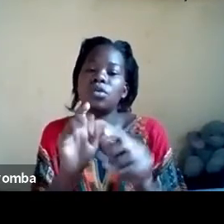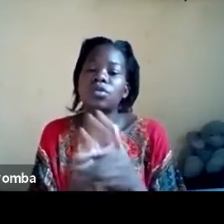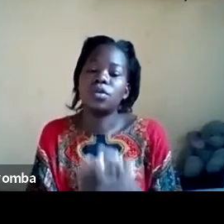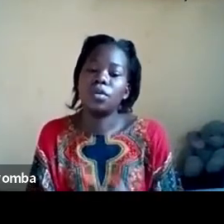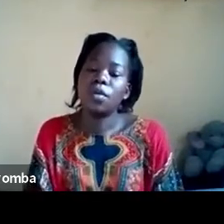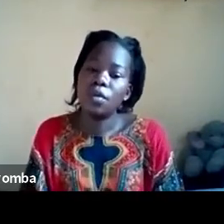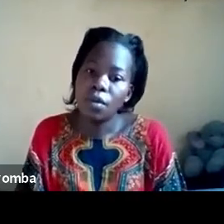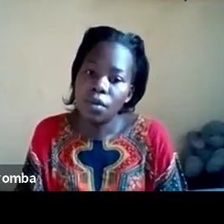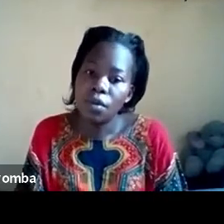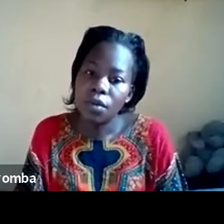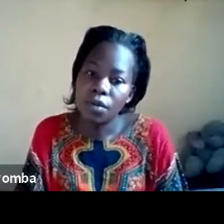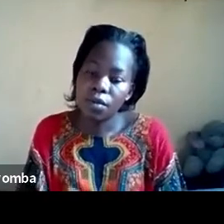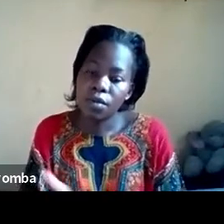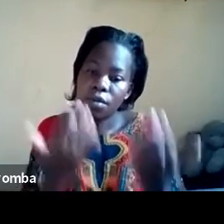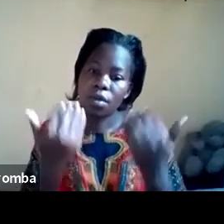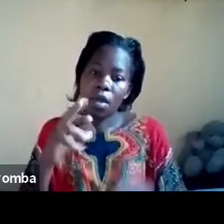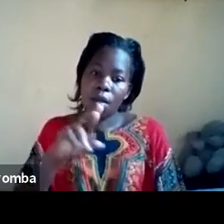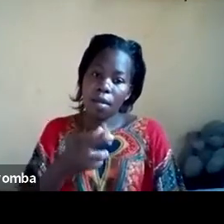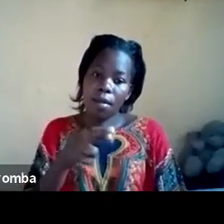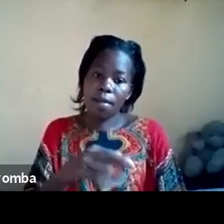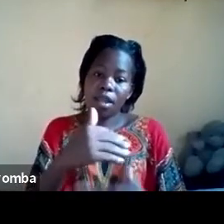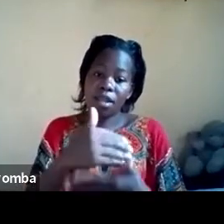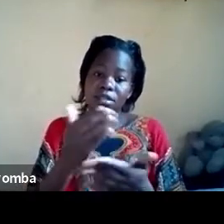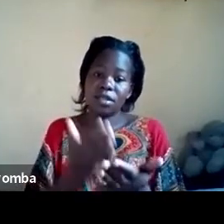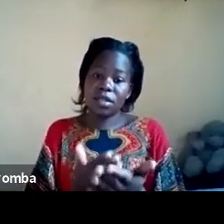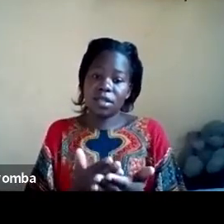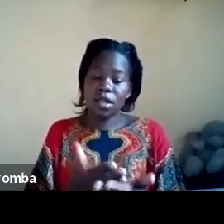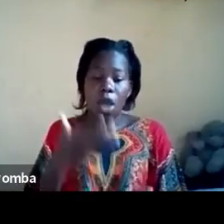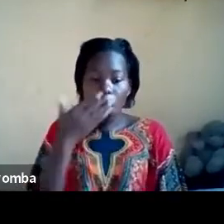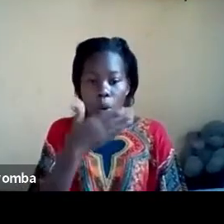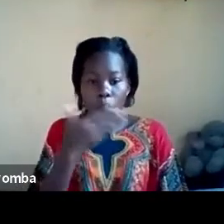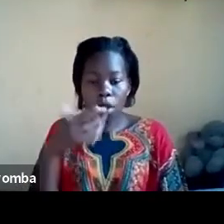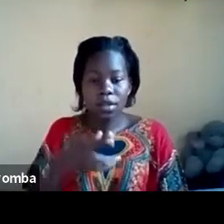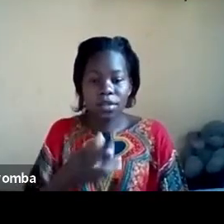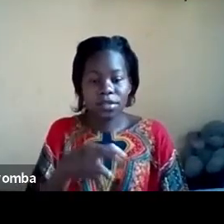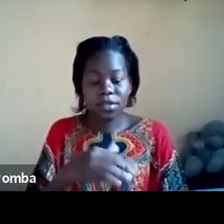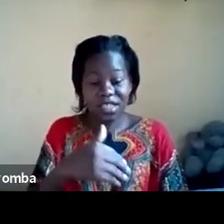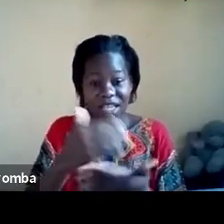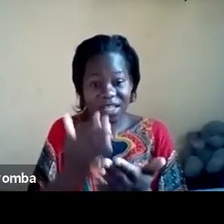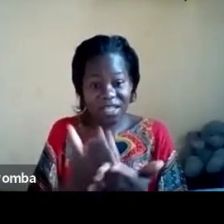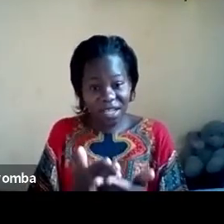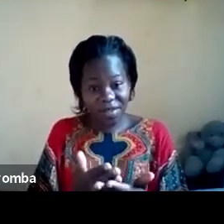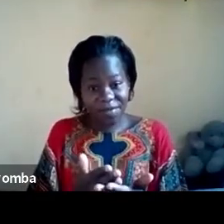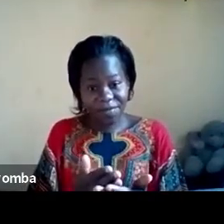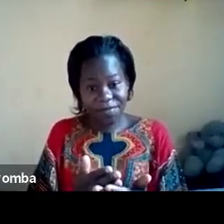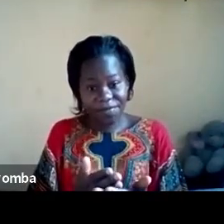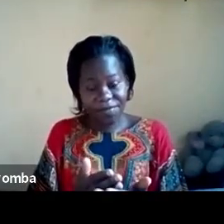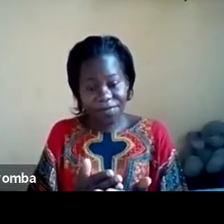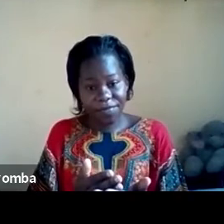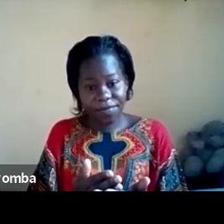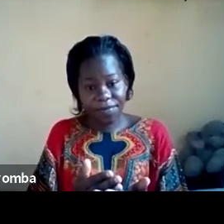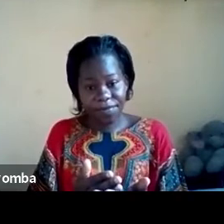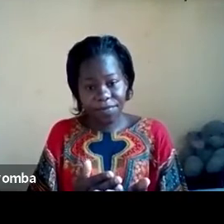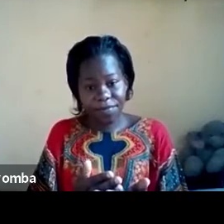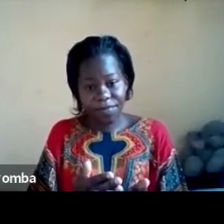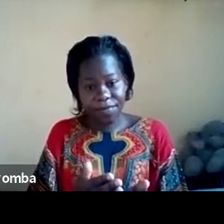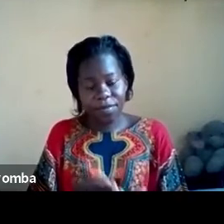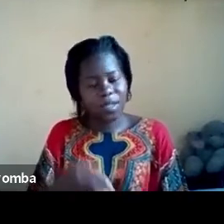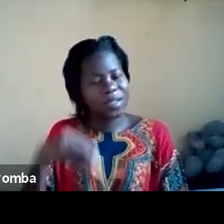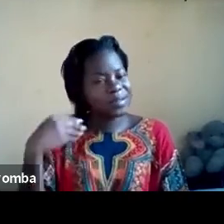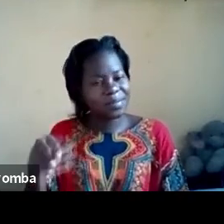the mining sector, the oil sector are quite expensive